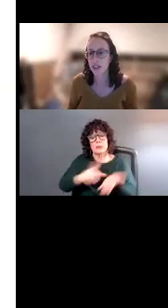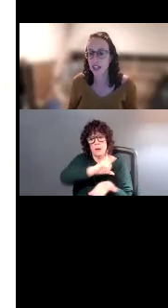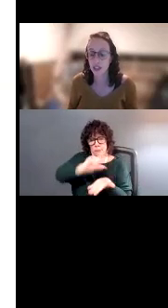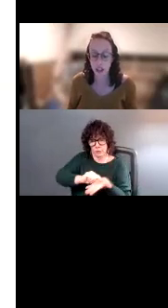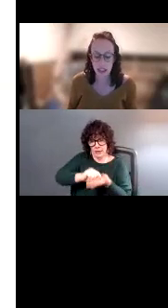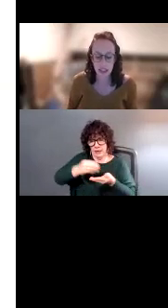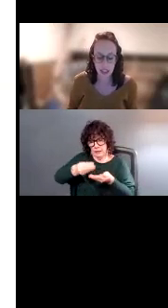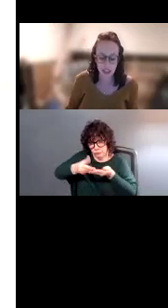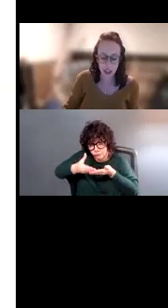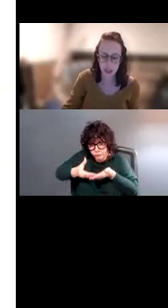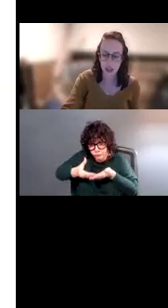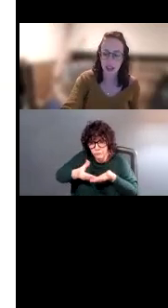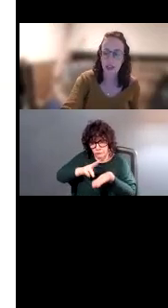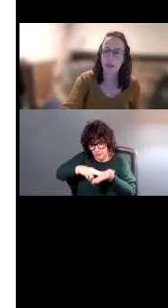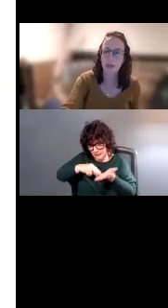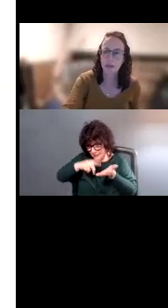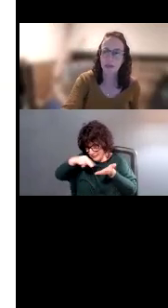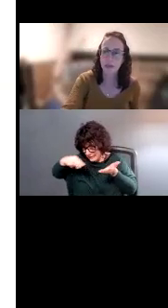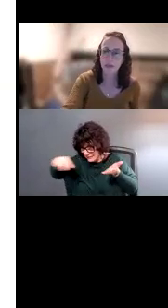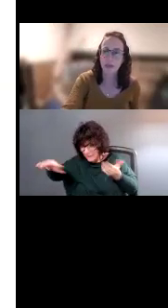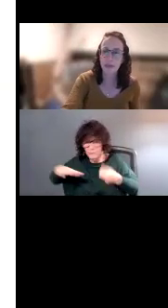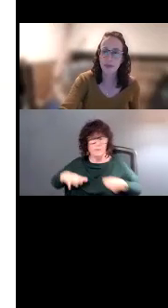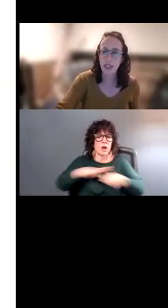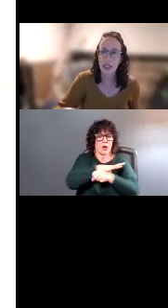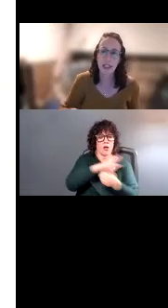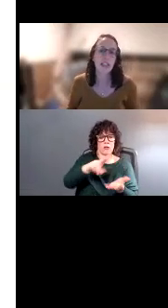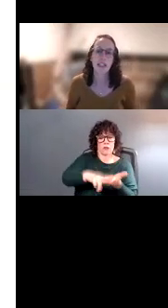to an electronic signature.